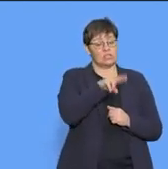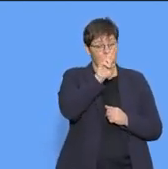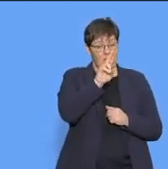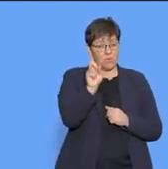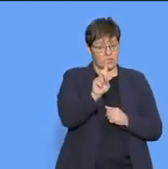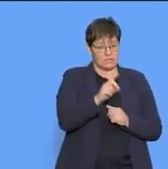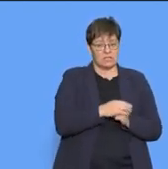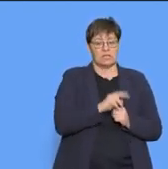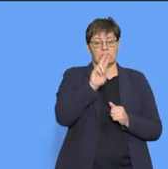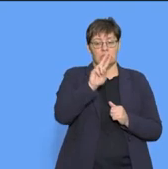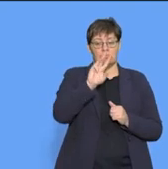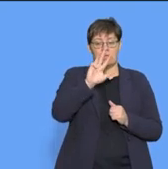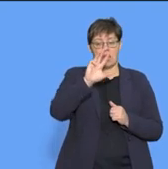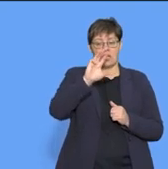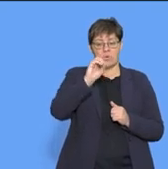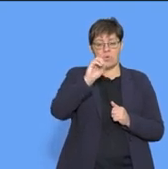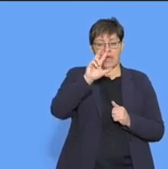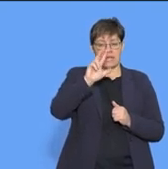AC squared being